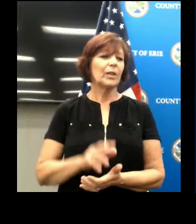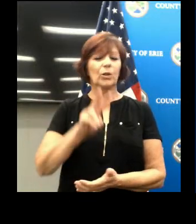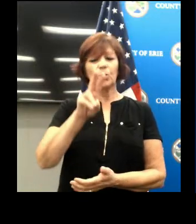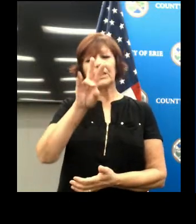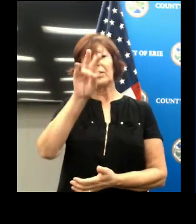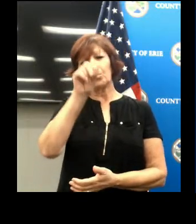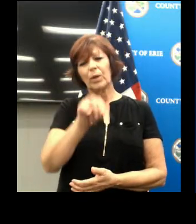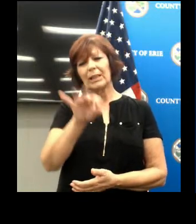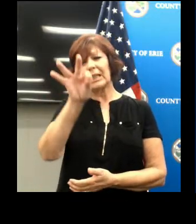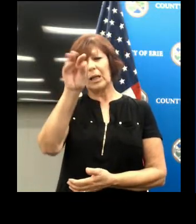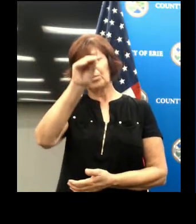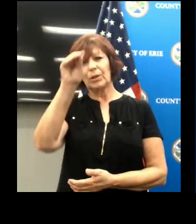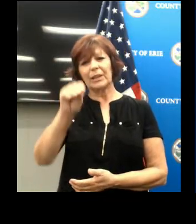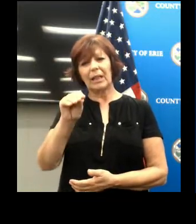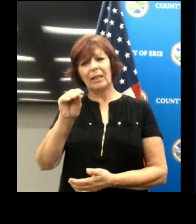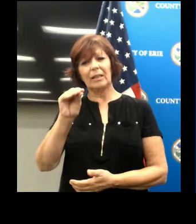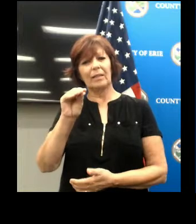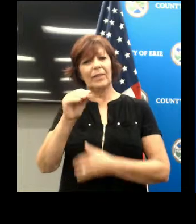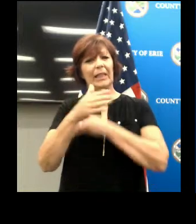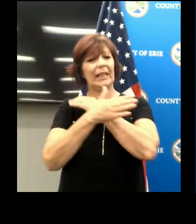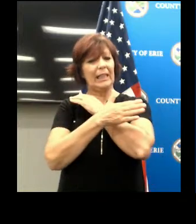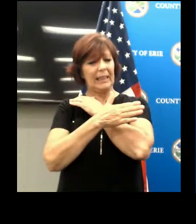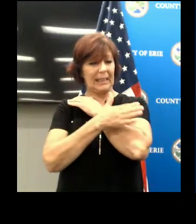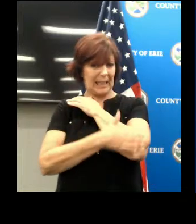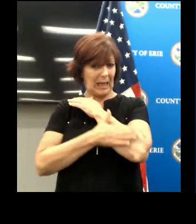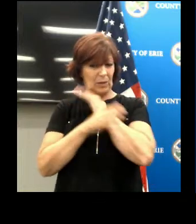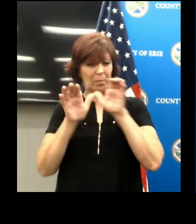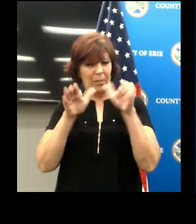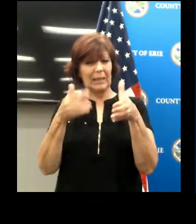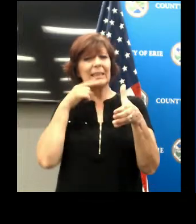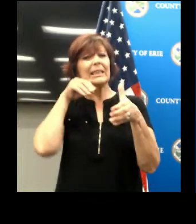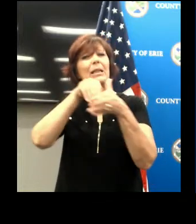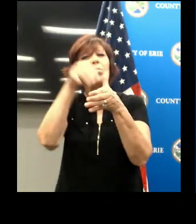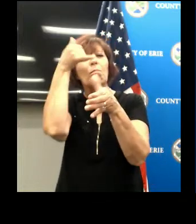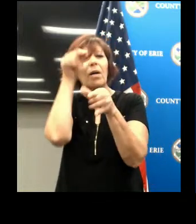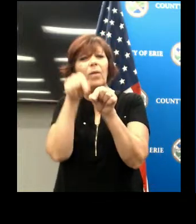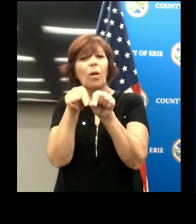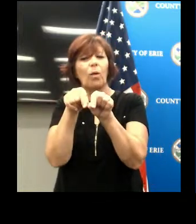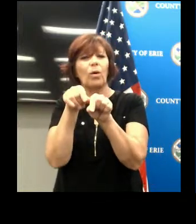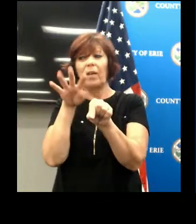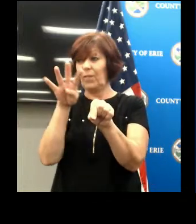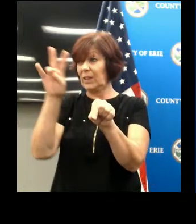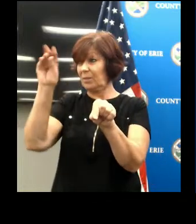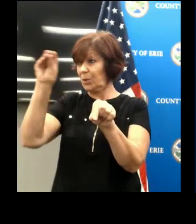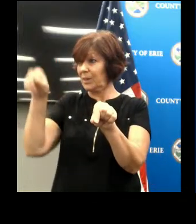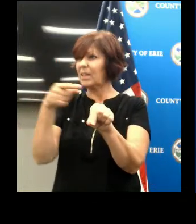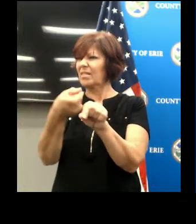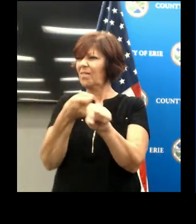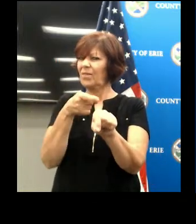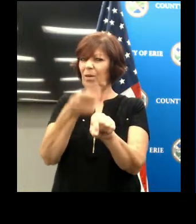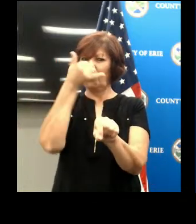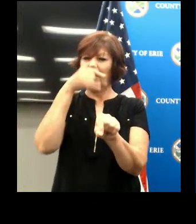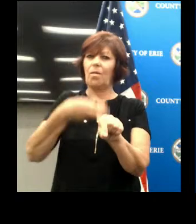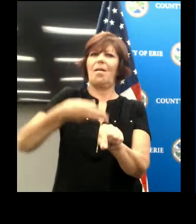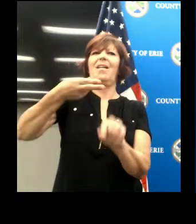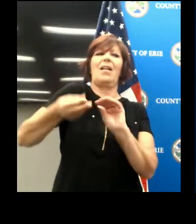27.9% of all Erie County's population is in the city of Buffalo, and 47% of cases are from the city of